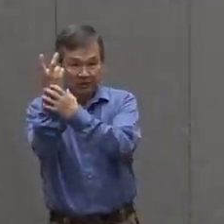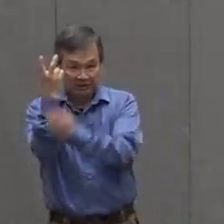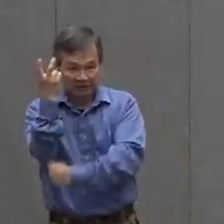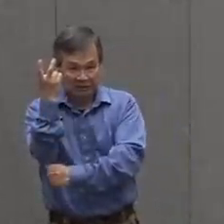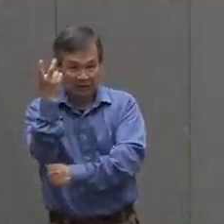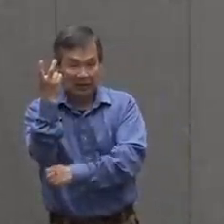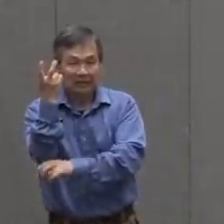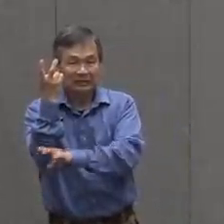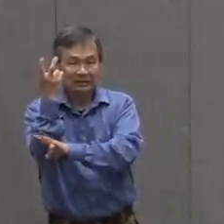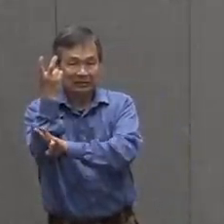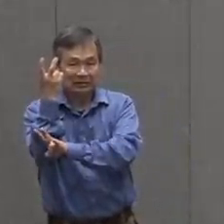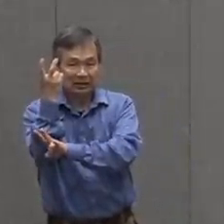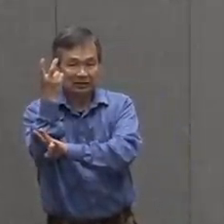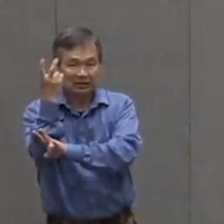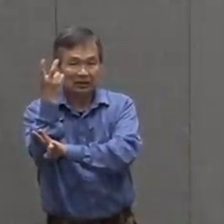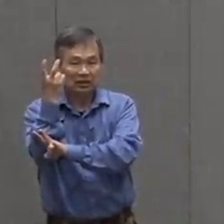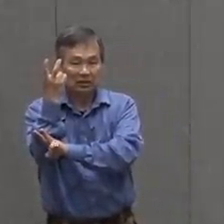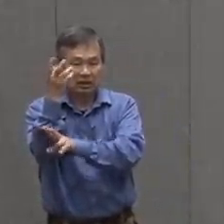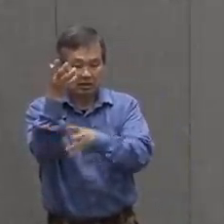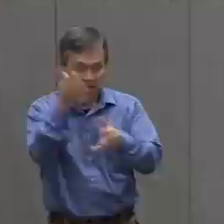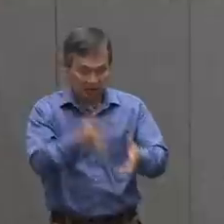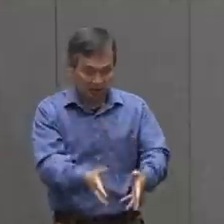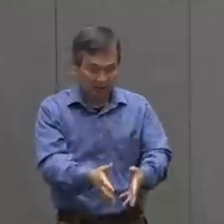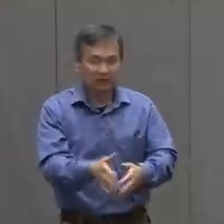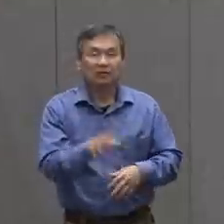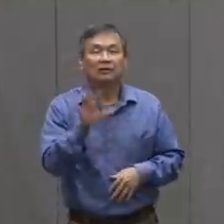7, I have 5.